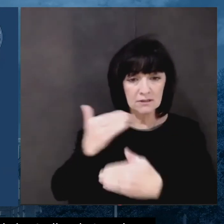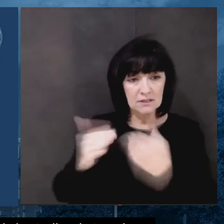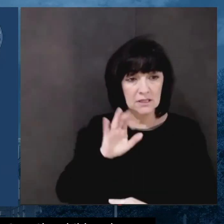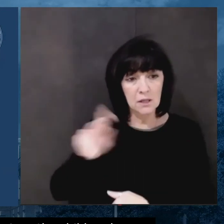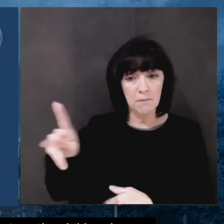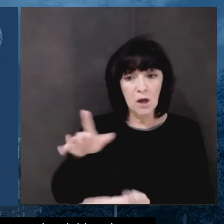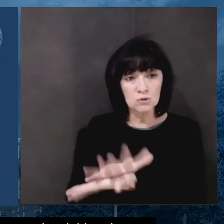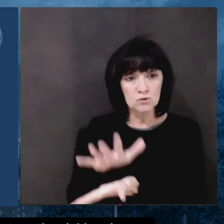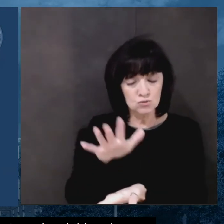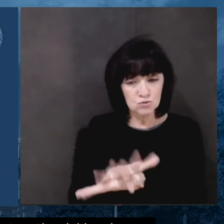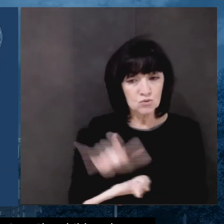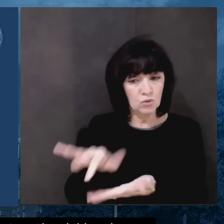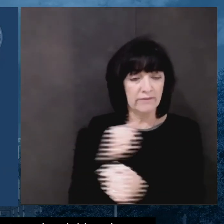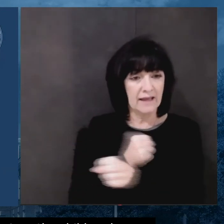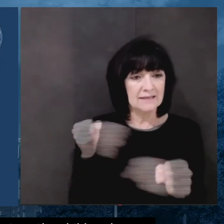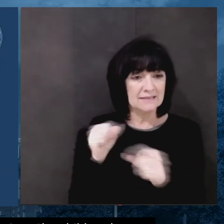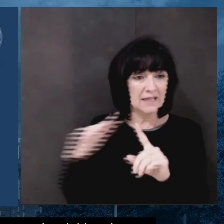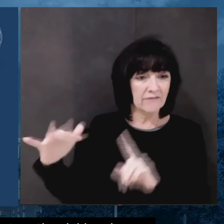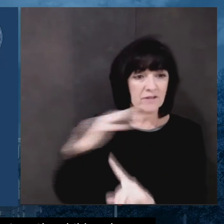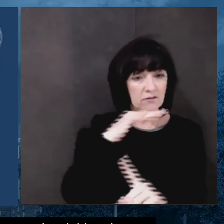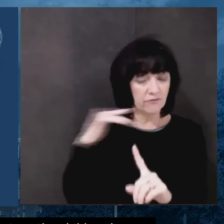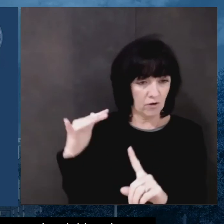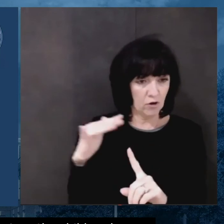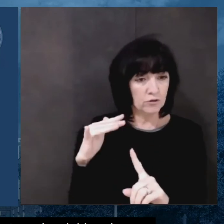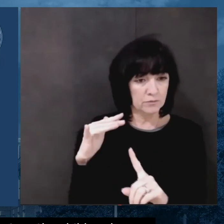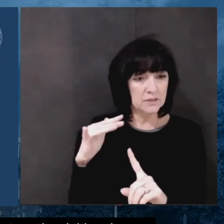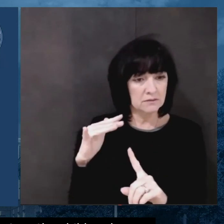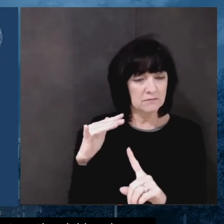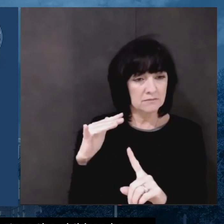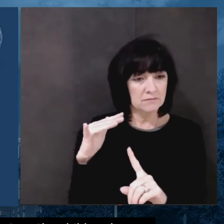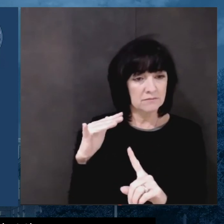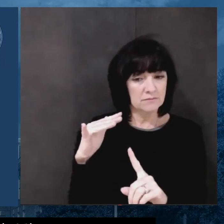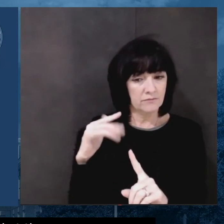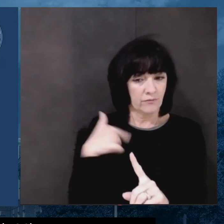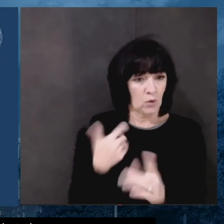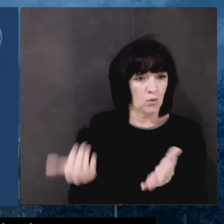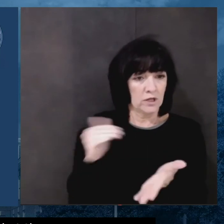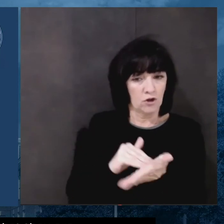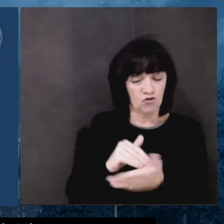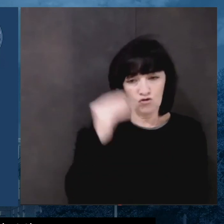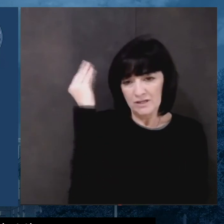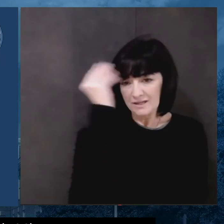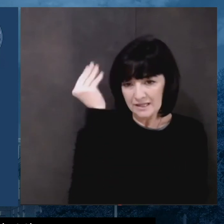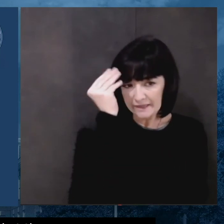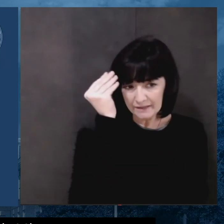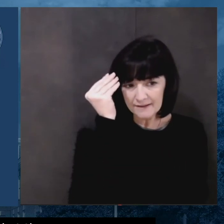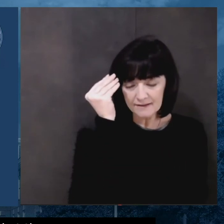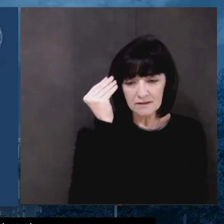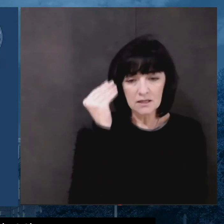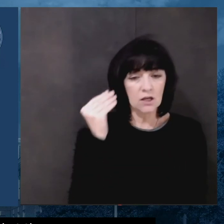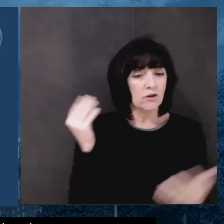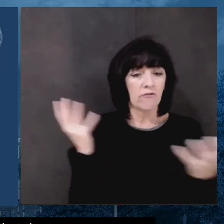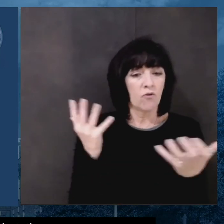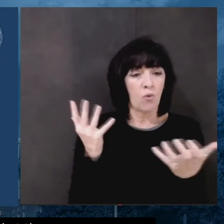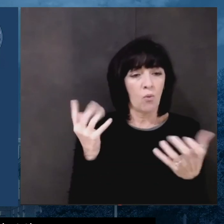safe environments that they are, just kind of a rethinking about what's appropriate and what's not, working